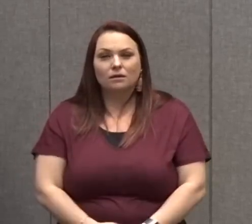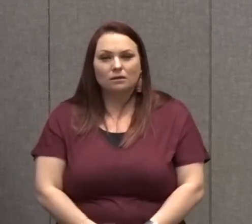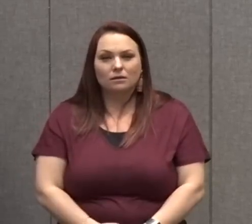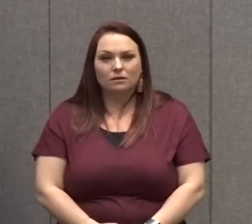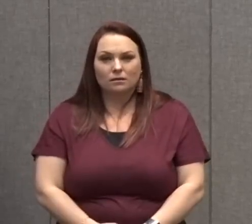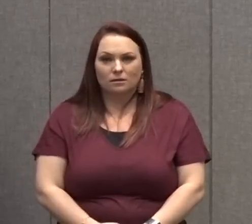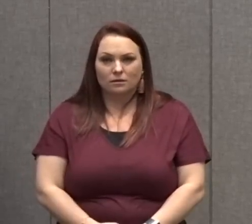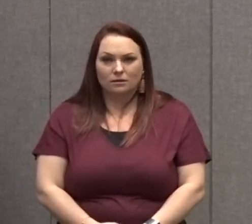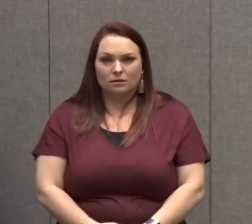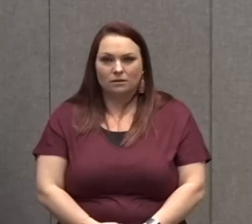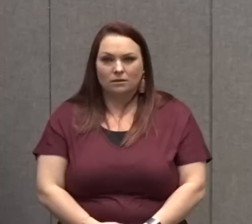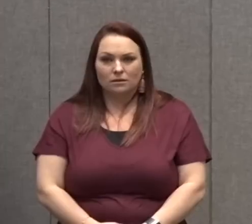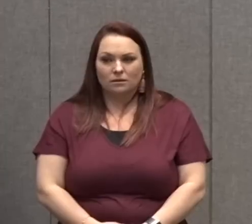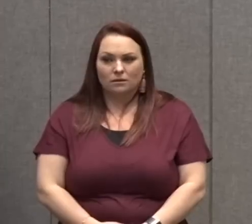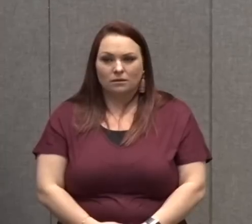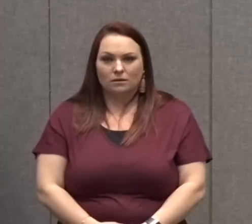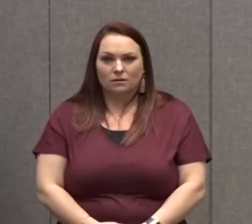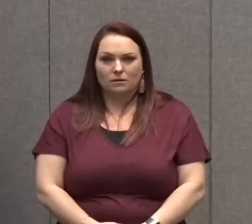three